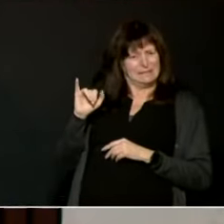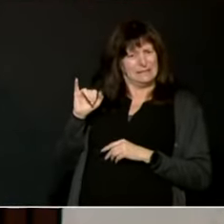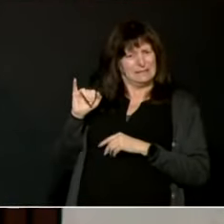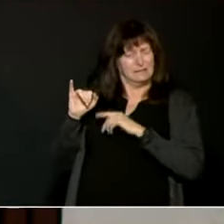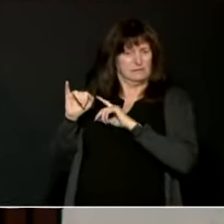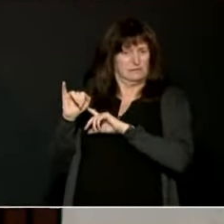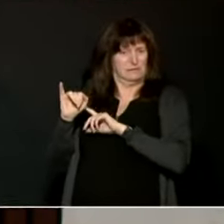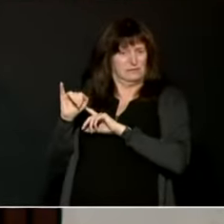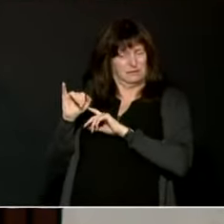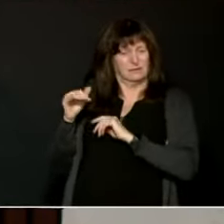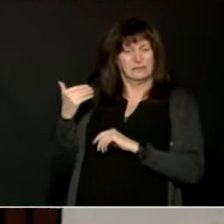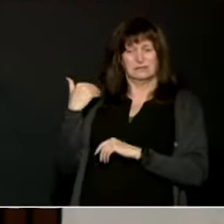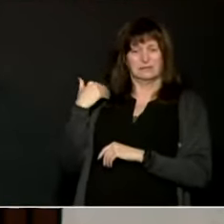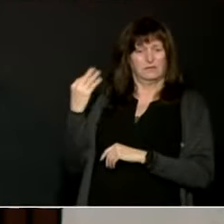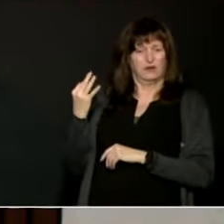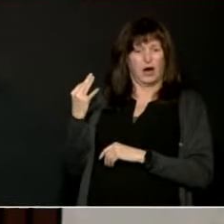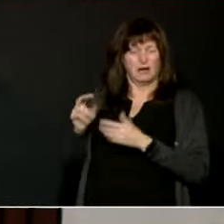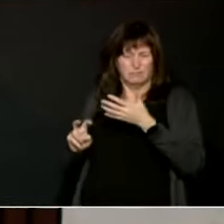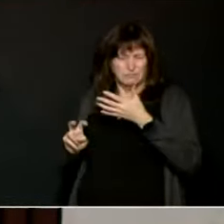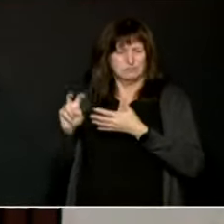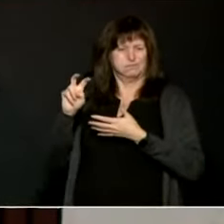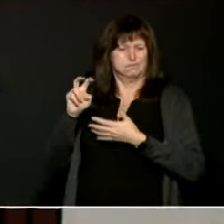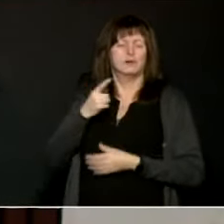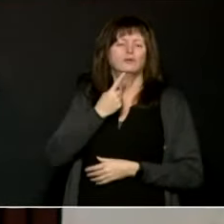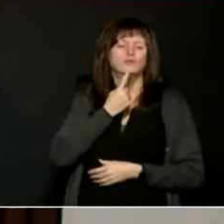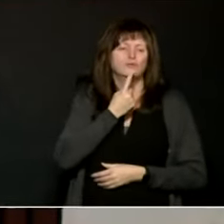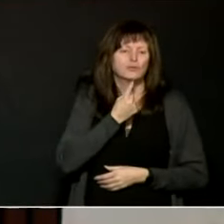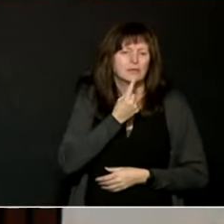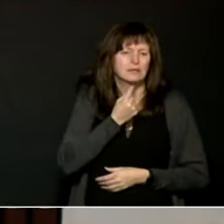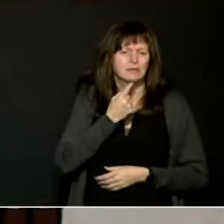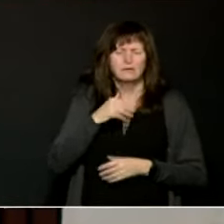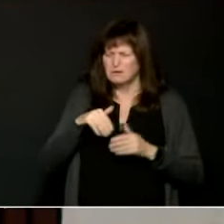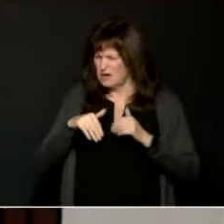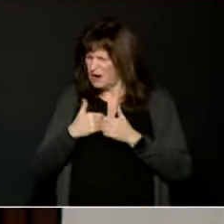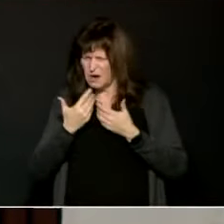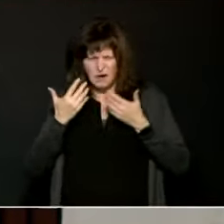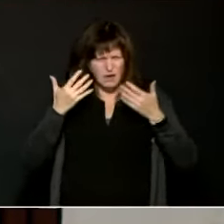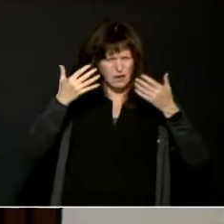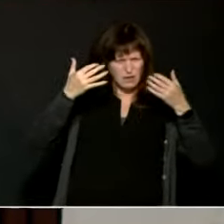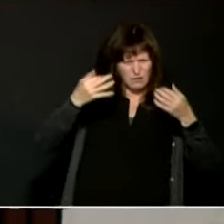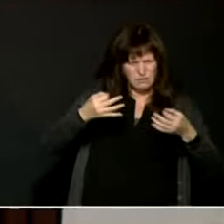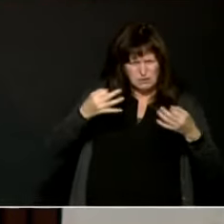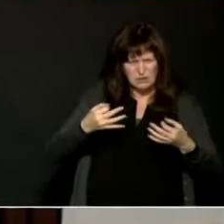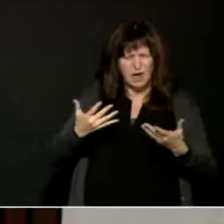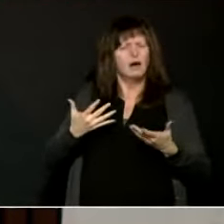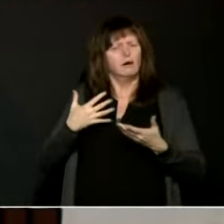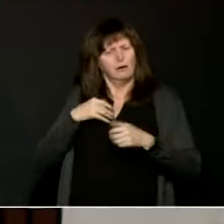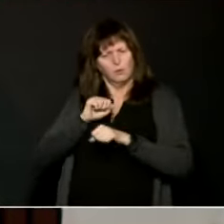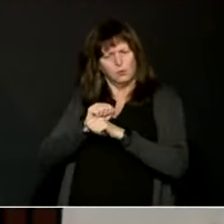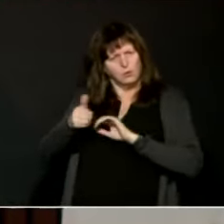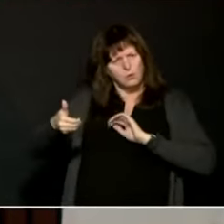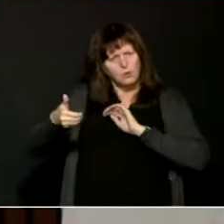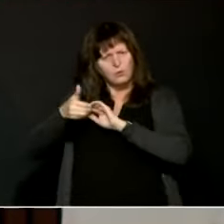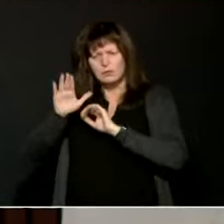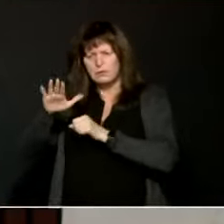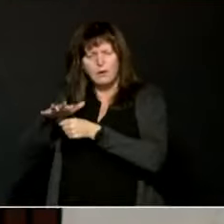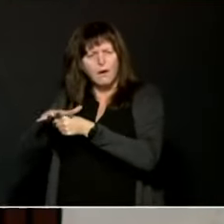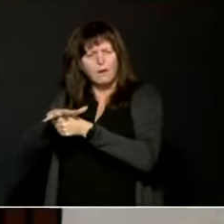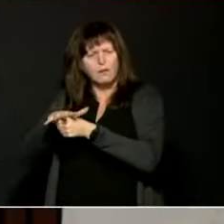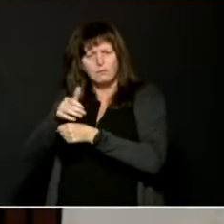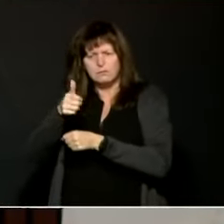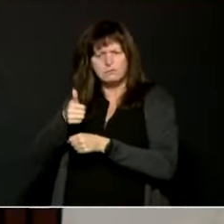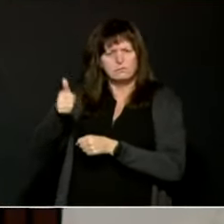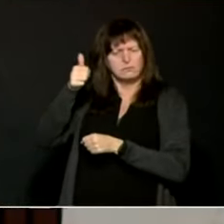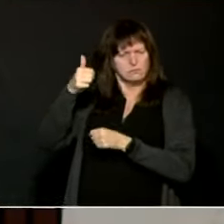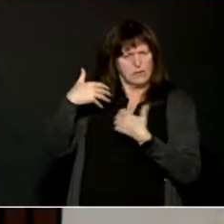These decisions were all made in consultation with the local medical officers of health and are based on the trends in public